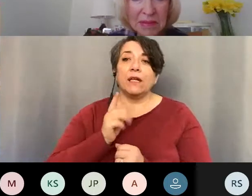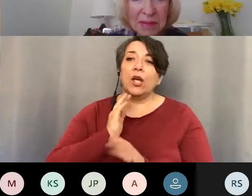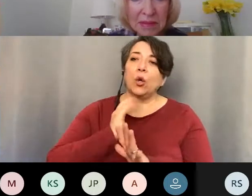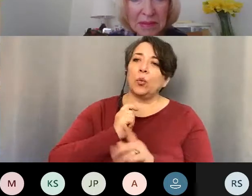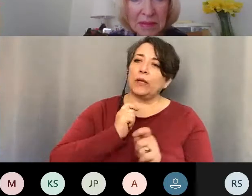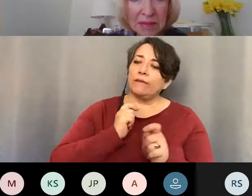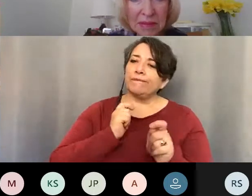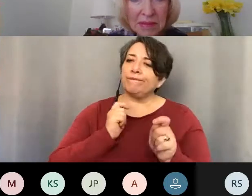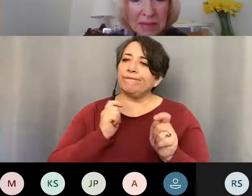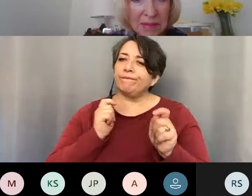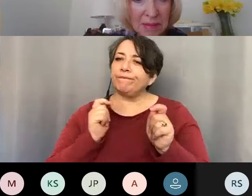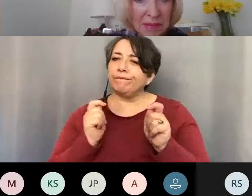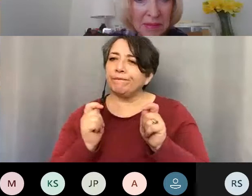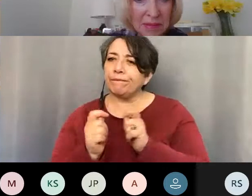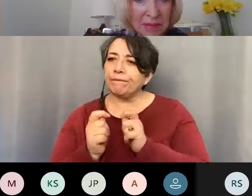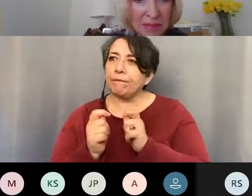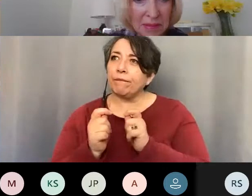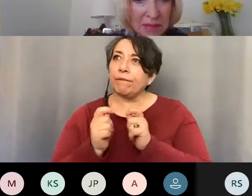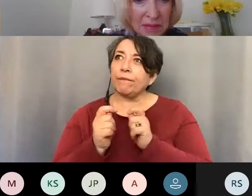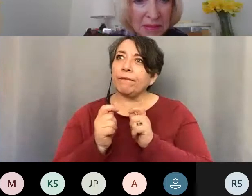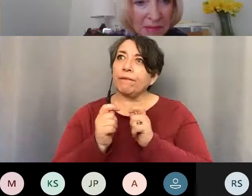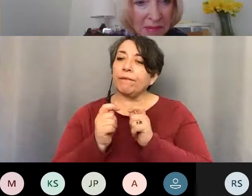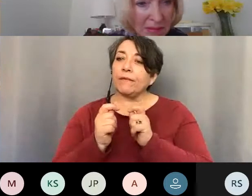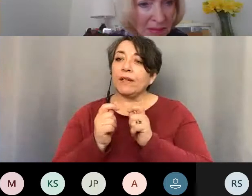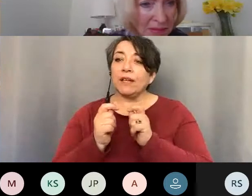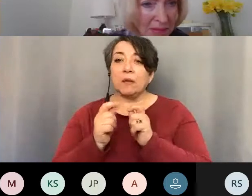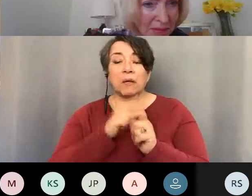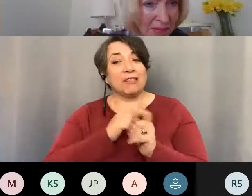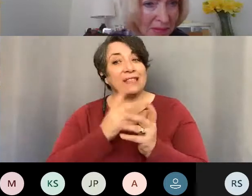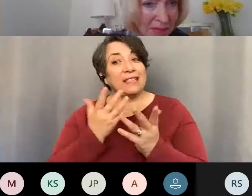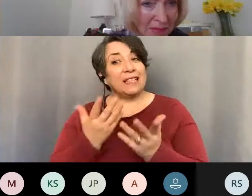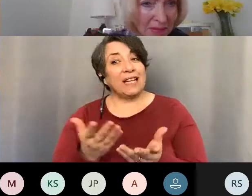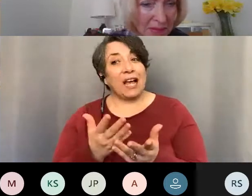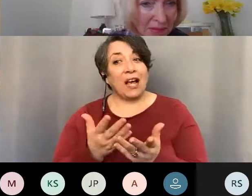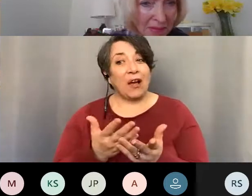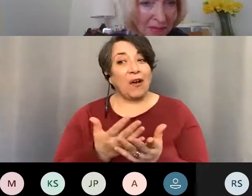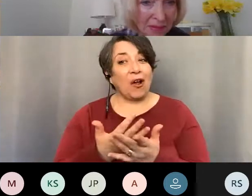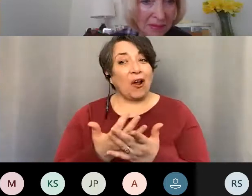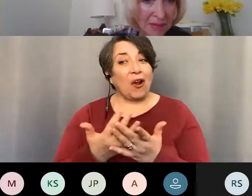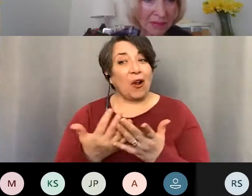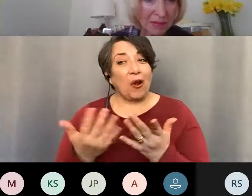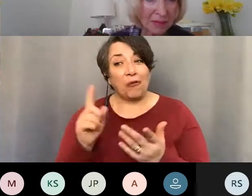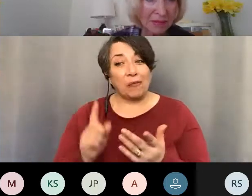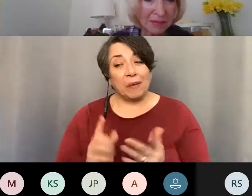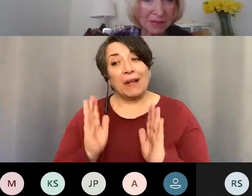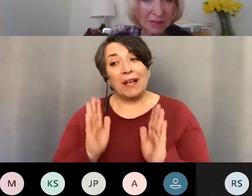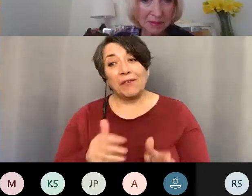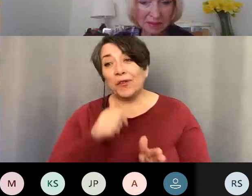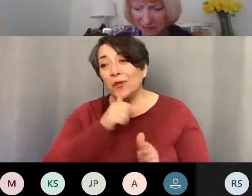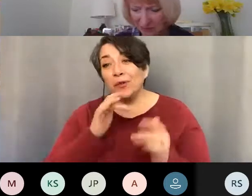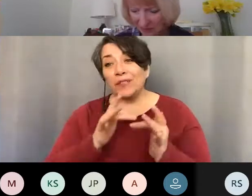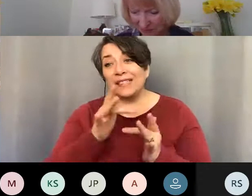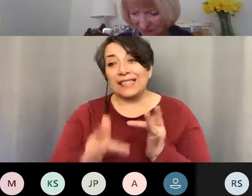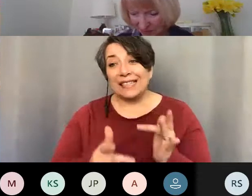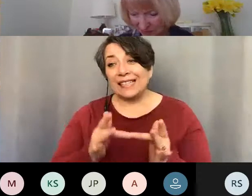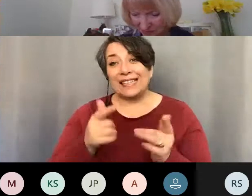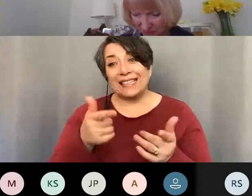everything's over this type of format, video and telephone, and we do recognise that we do need some human contact as